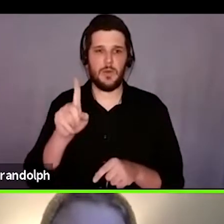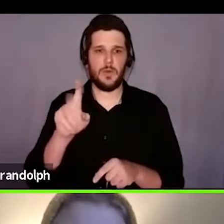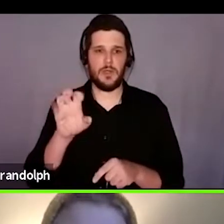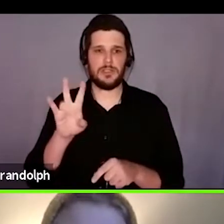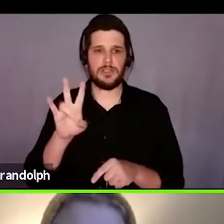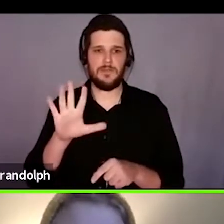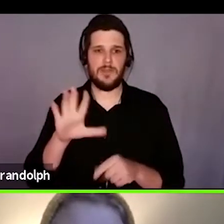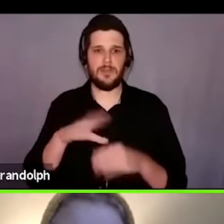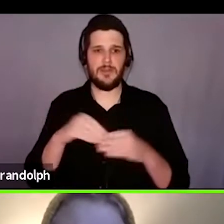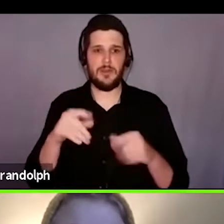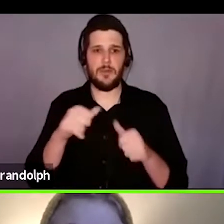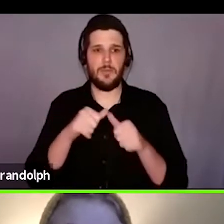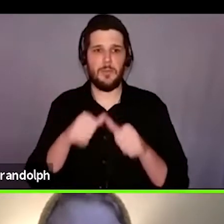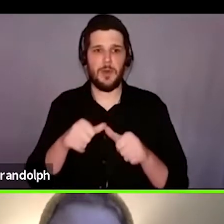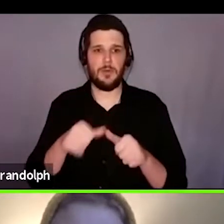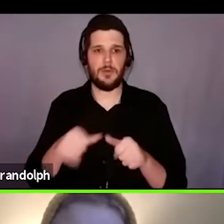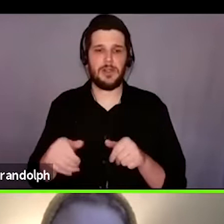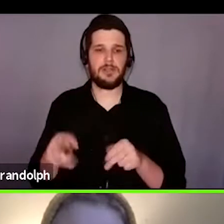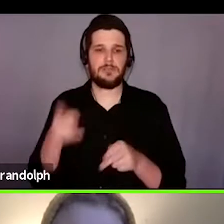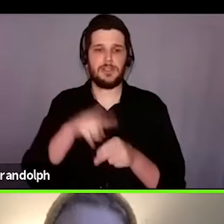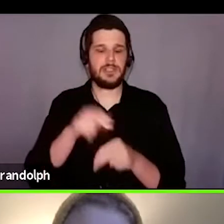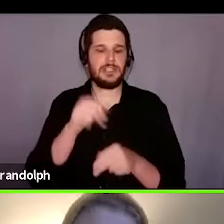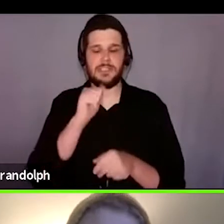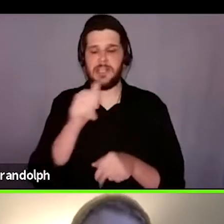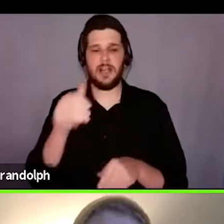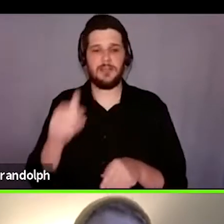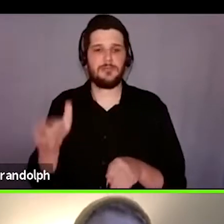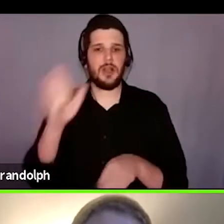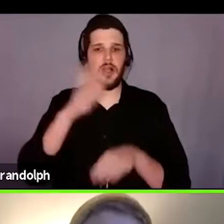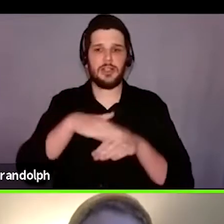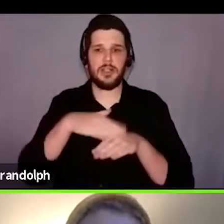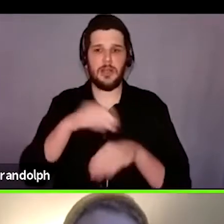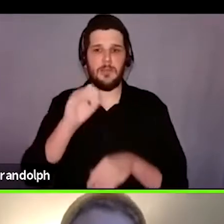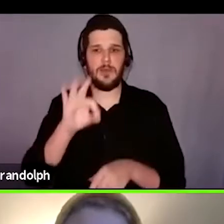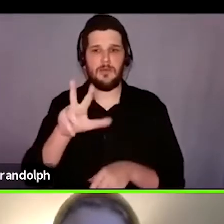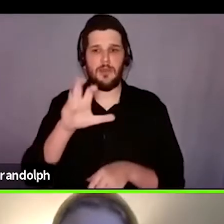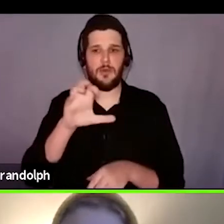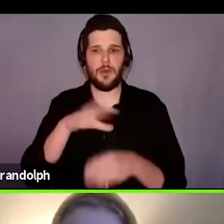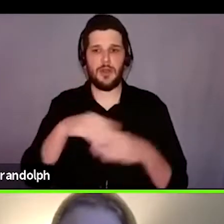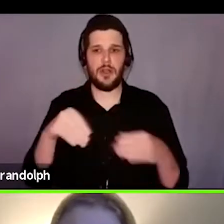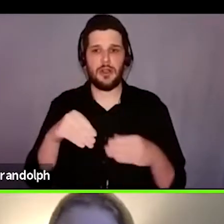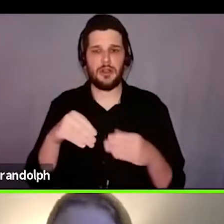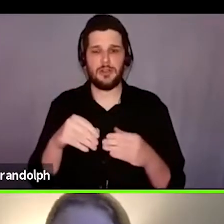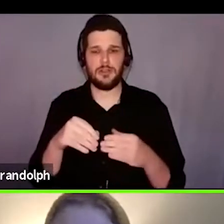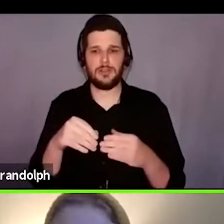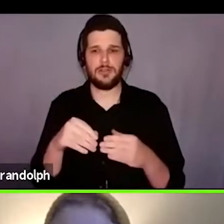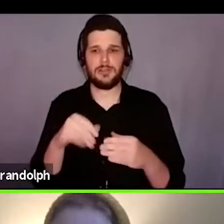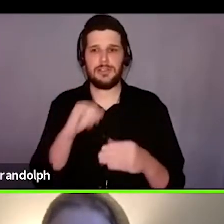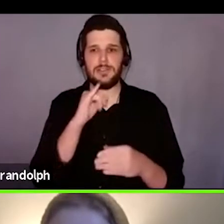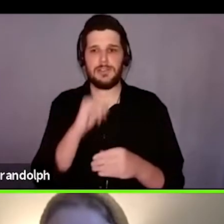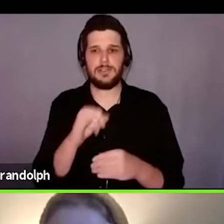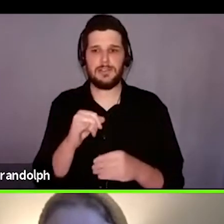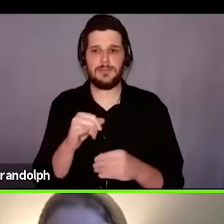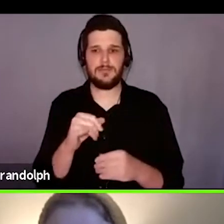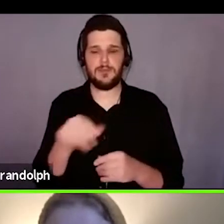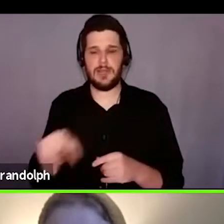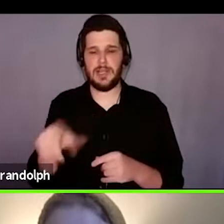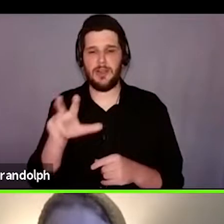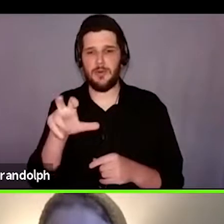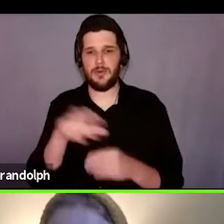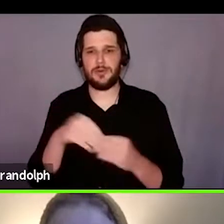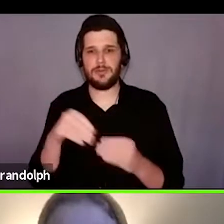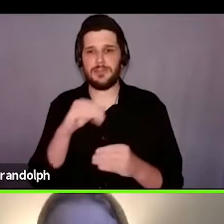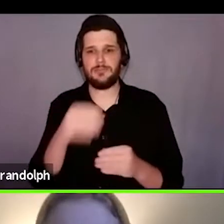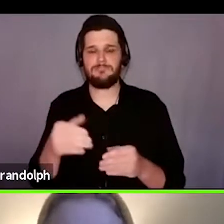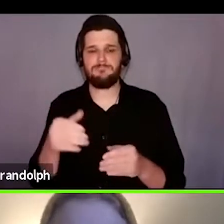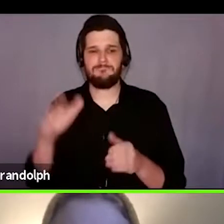$175 permanent increase is not on top of that $300 supplement. It is, that supplement was